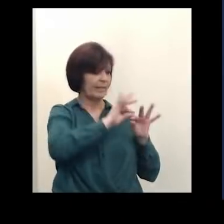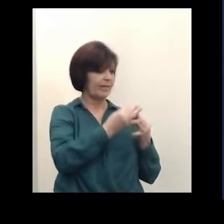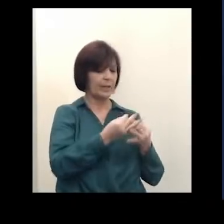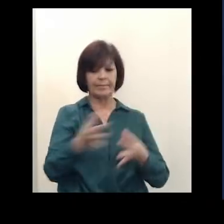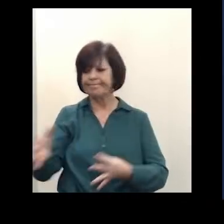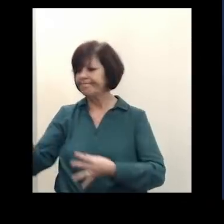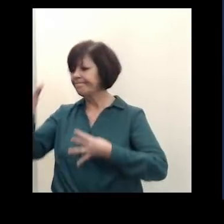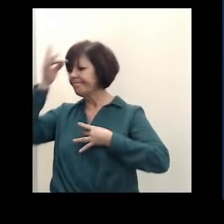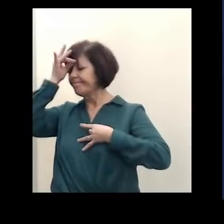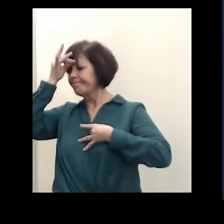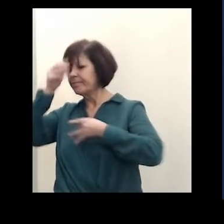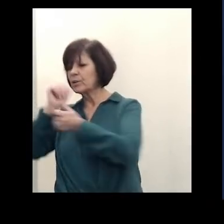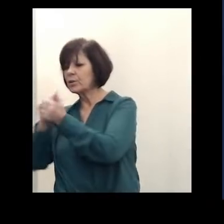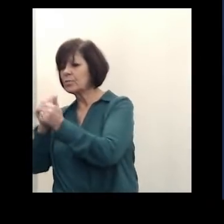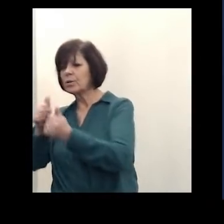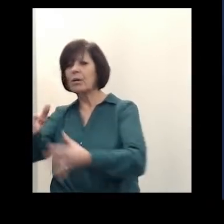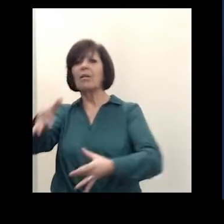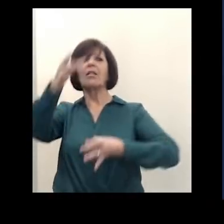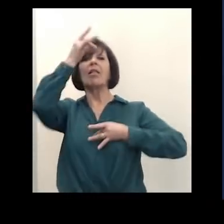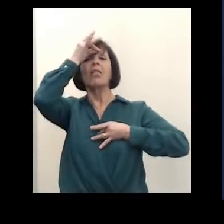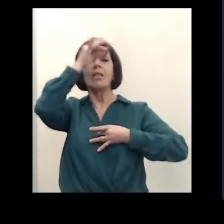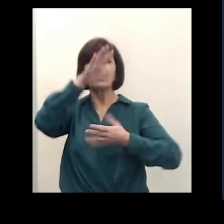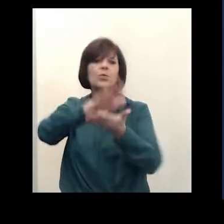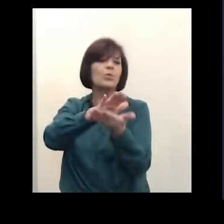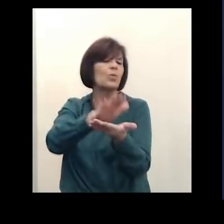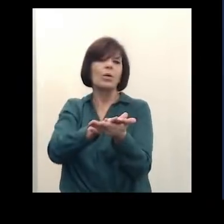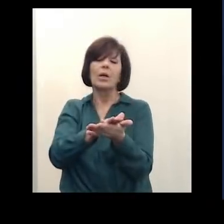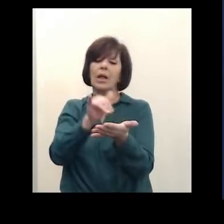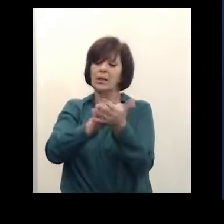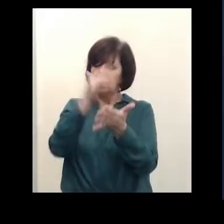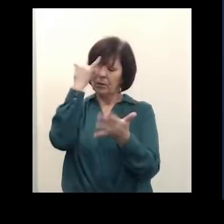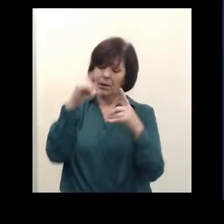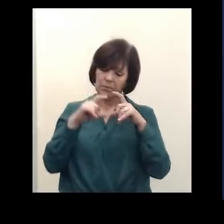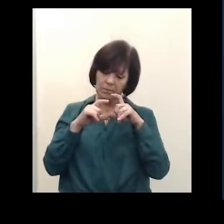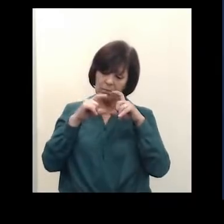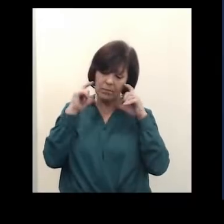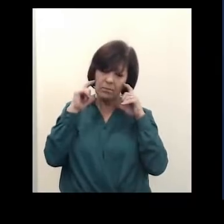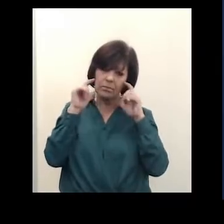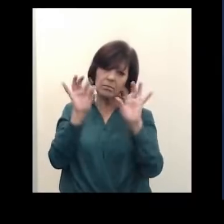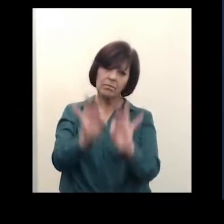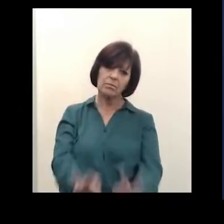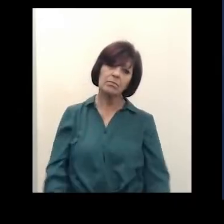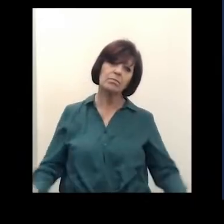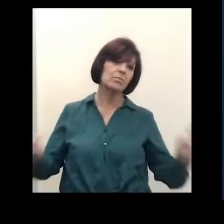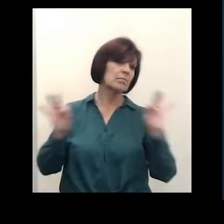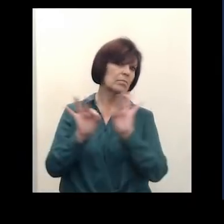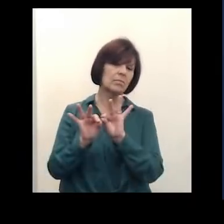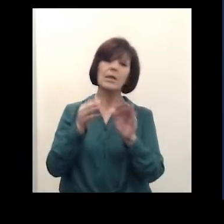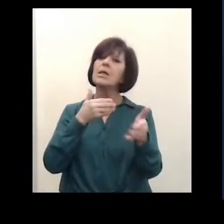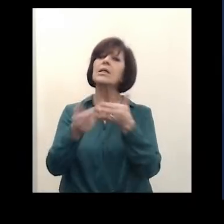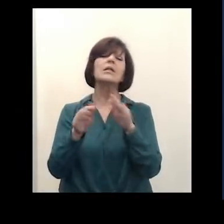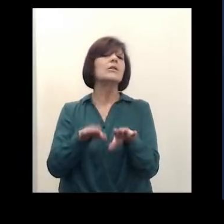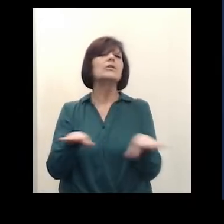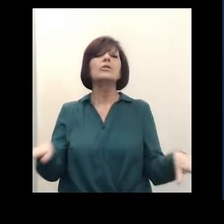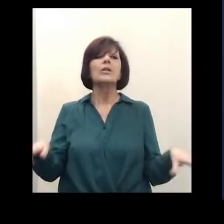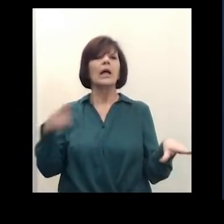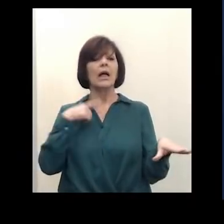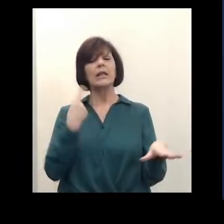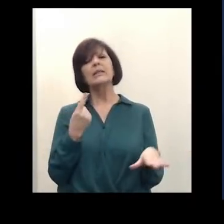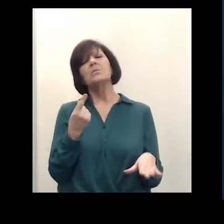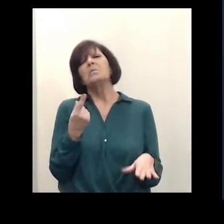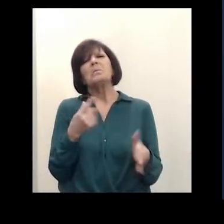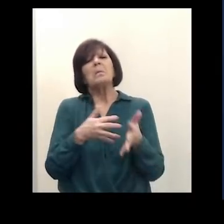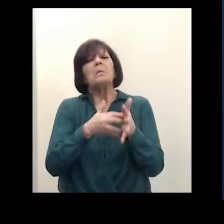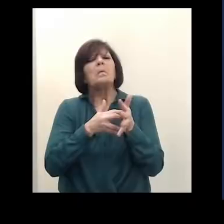catch it in school settings. That's why masking of children is so important. Because even if a child has a very mild case or